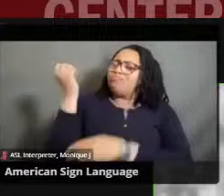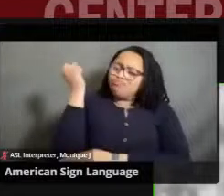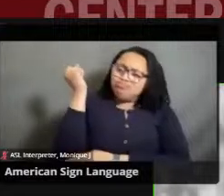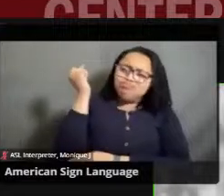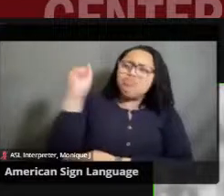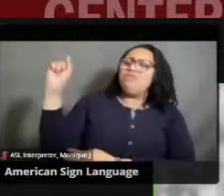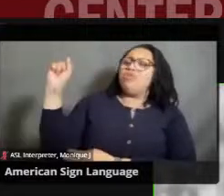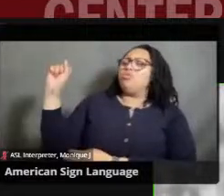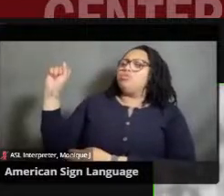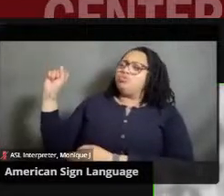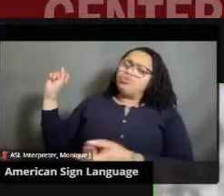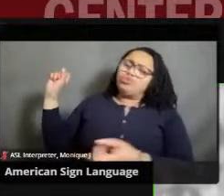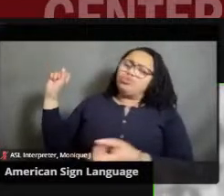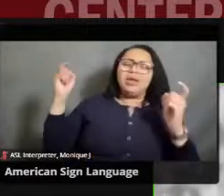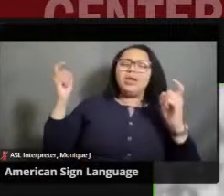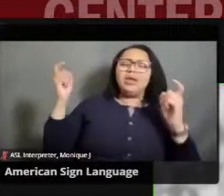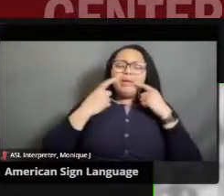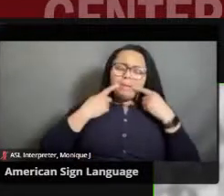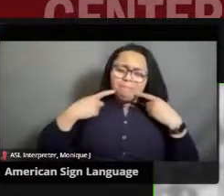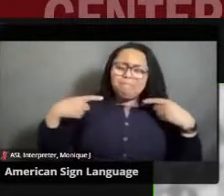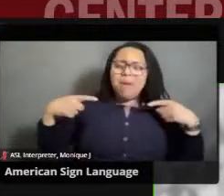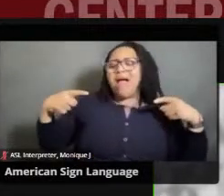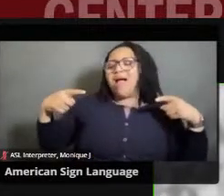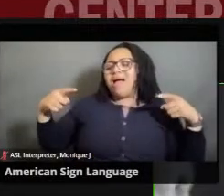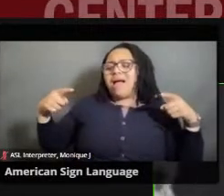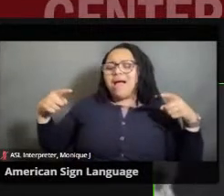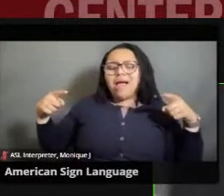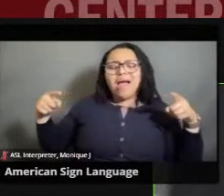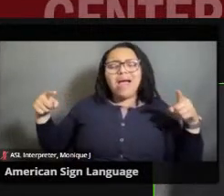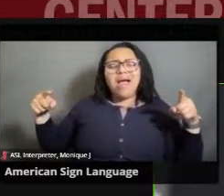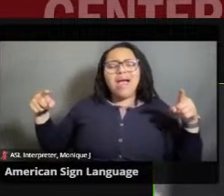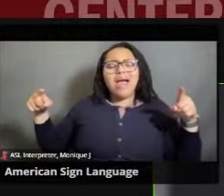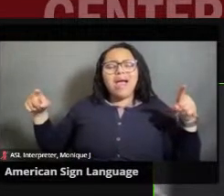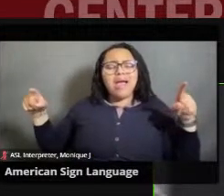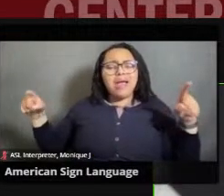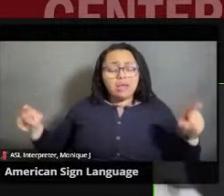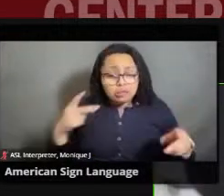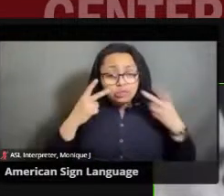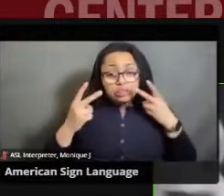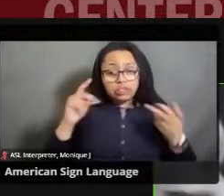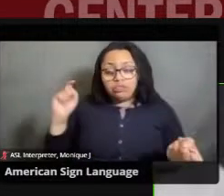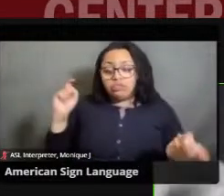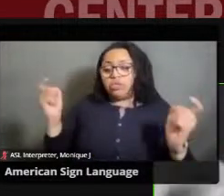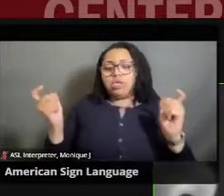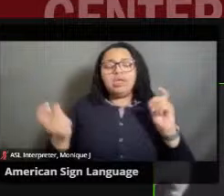revolution. Finally the tables are starting to turn, yeah. Talking about a revolution. Oh, oh,